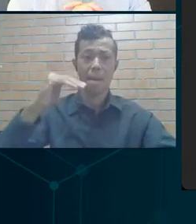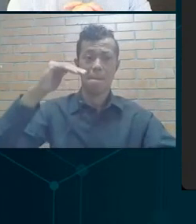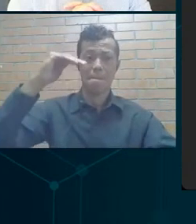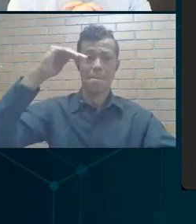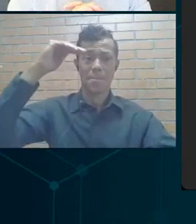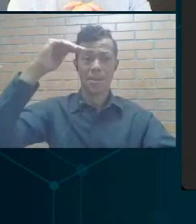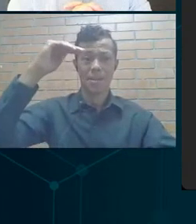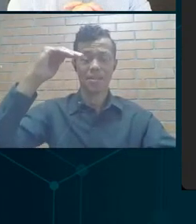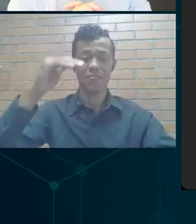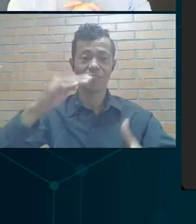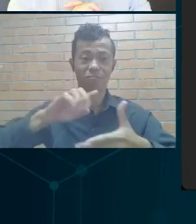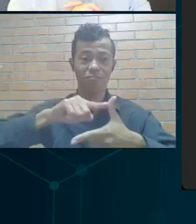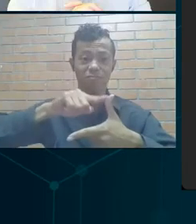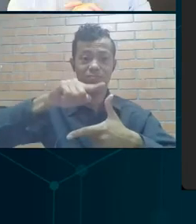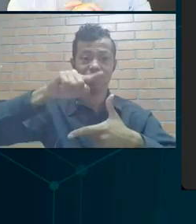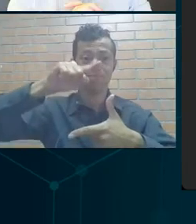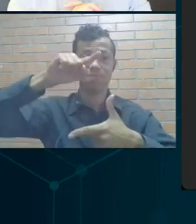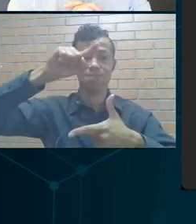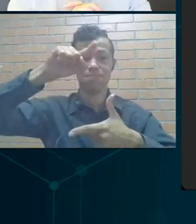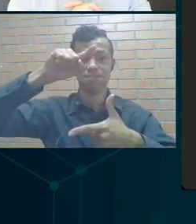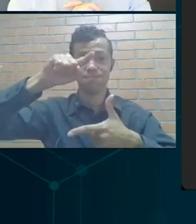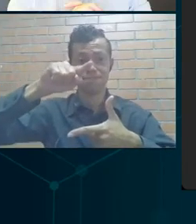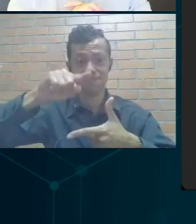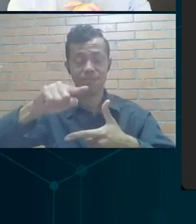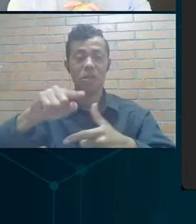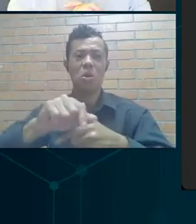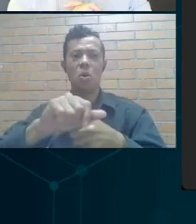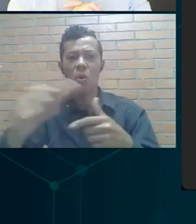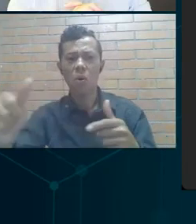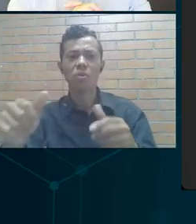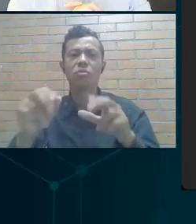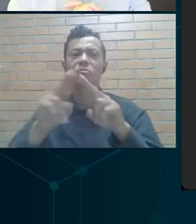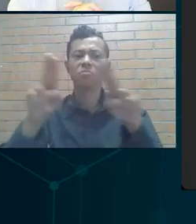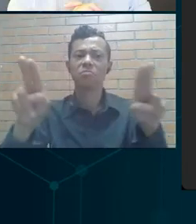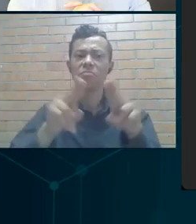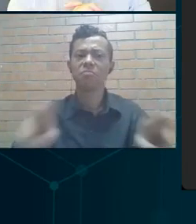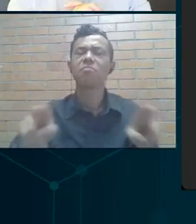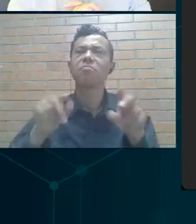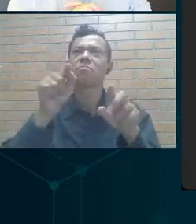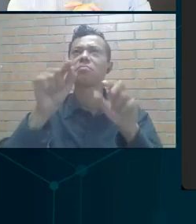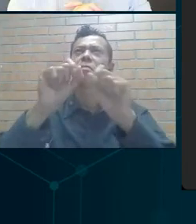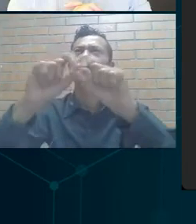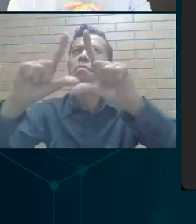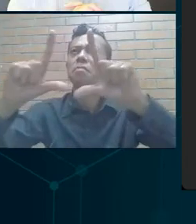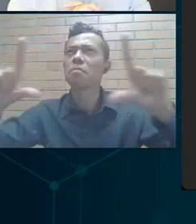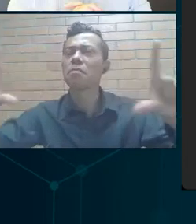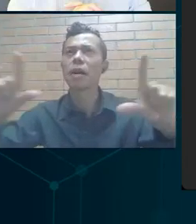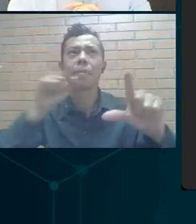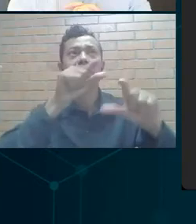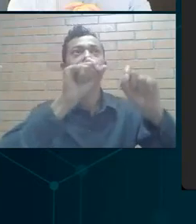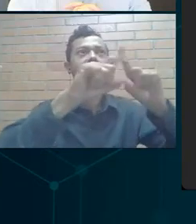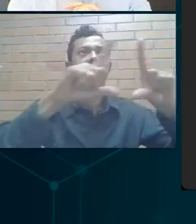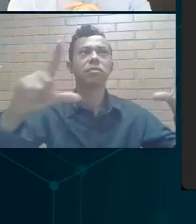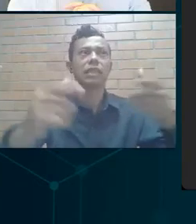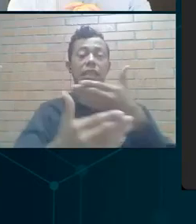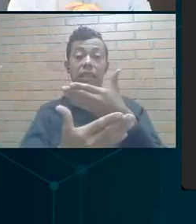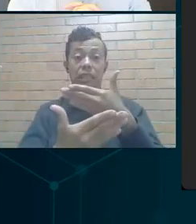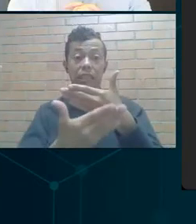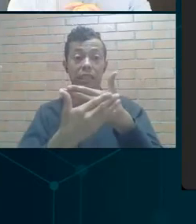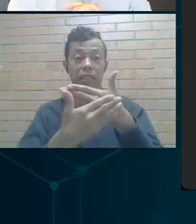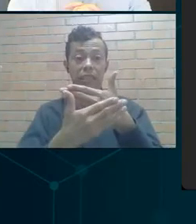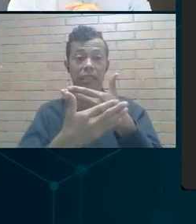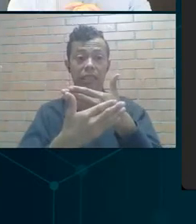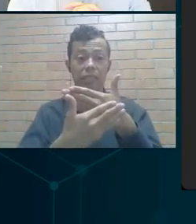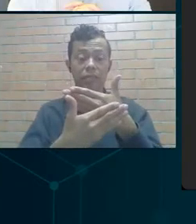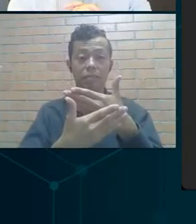as Robinhood that are so good that they captured, literally billions of our